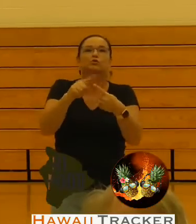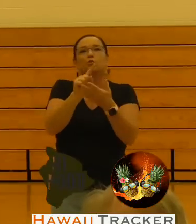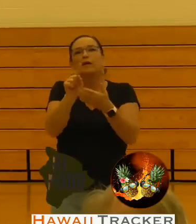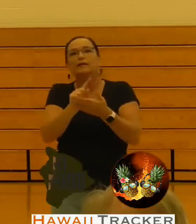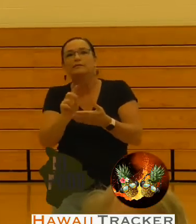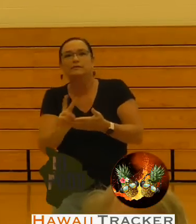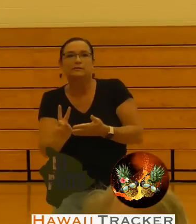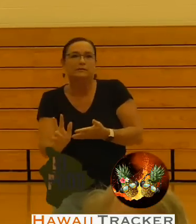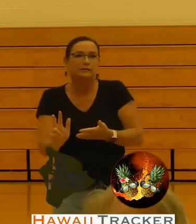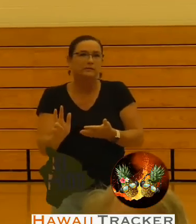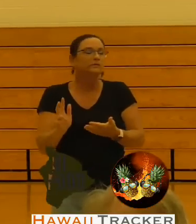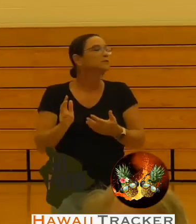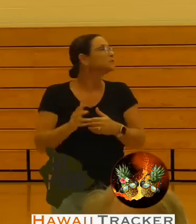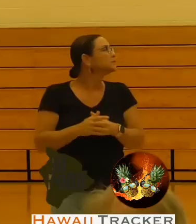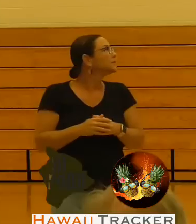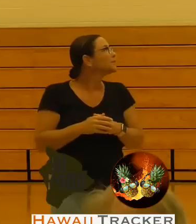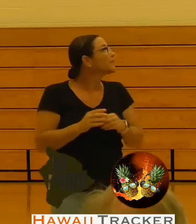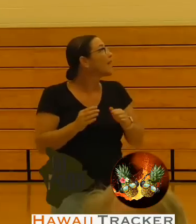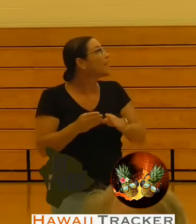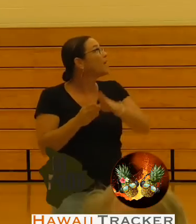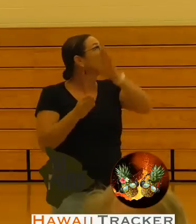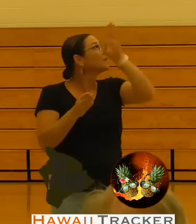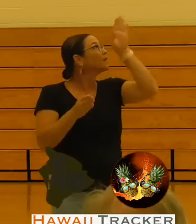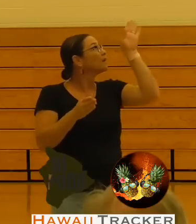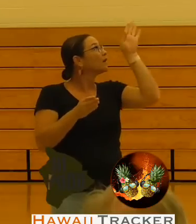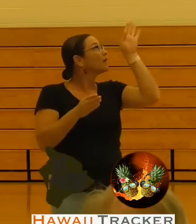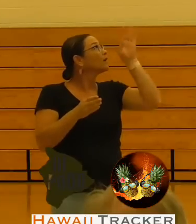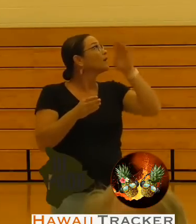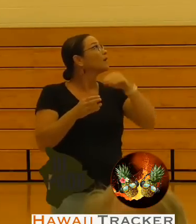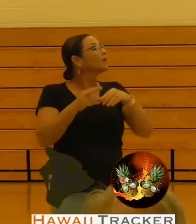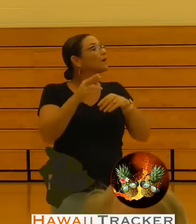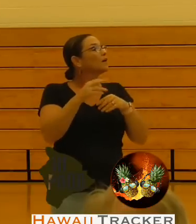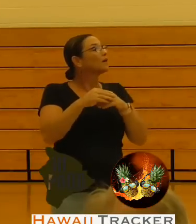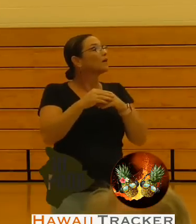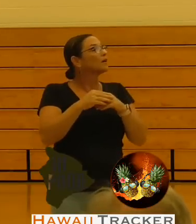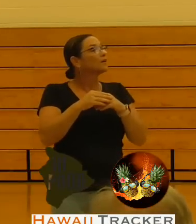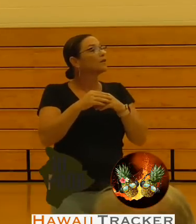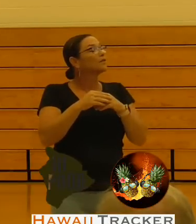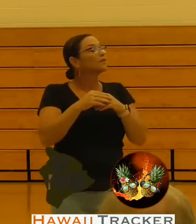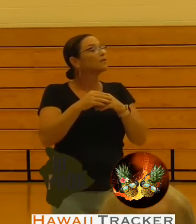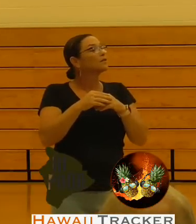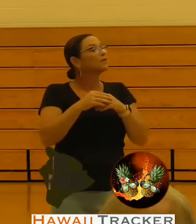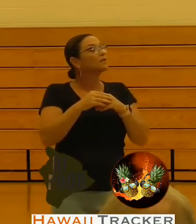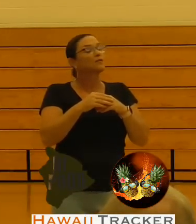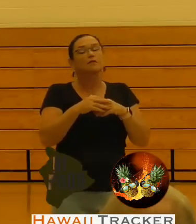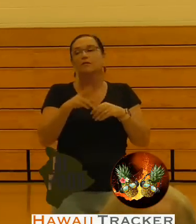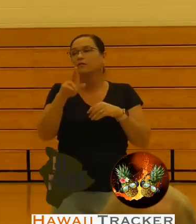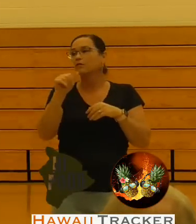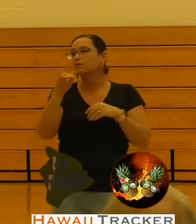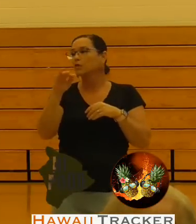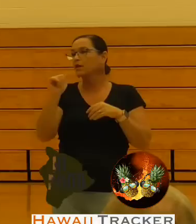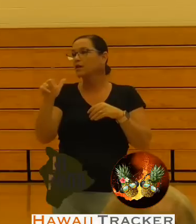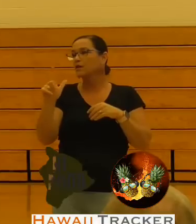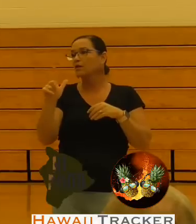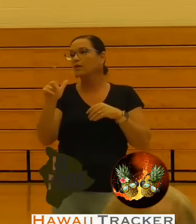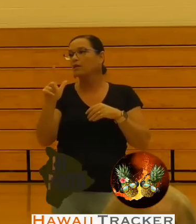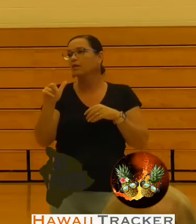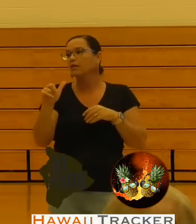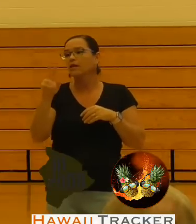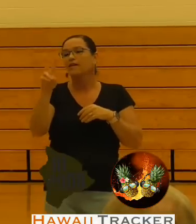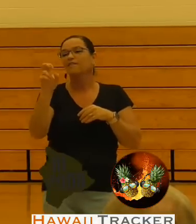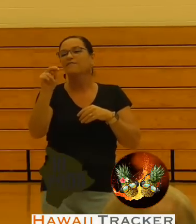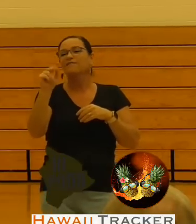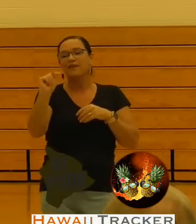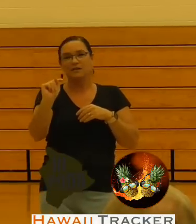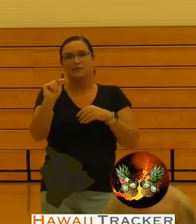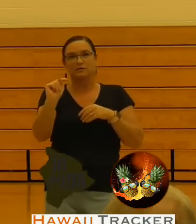live. And then the other side is the radial vent domain. And that area is orange because then